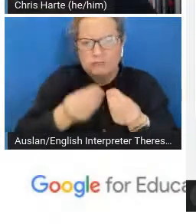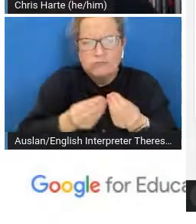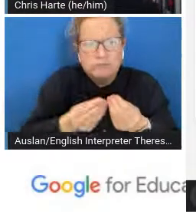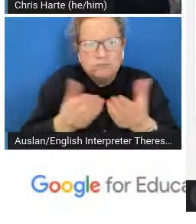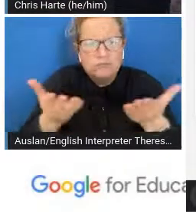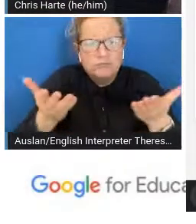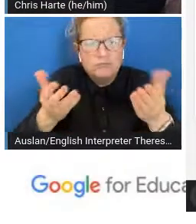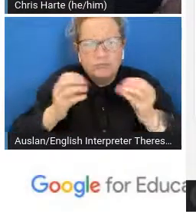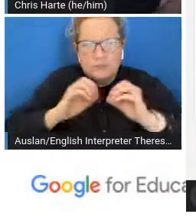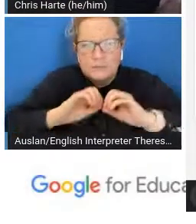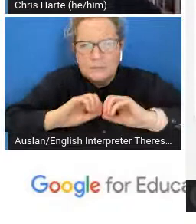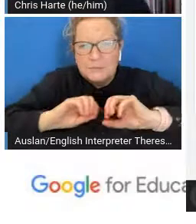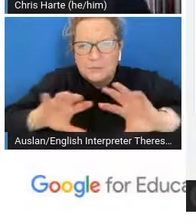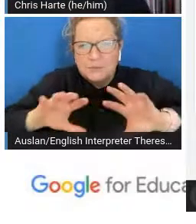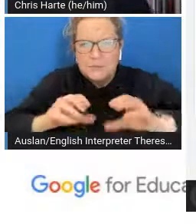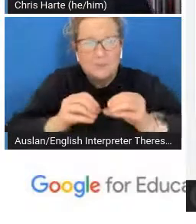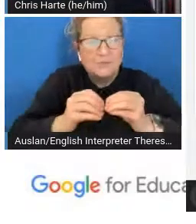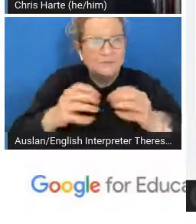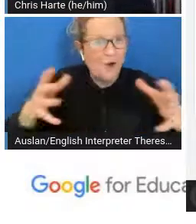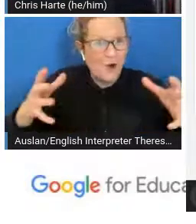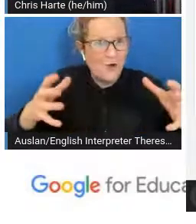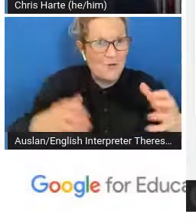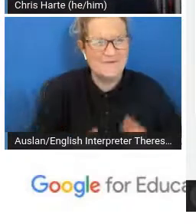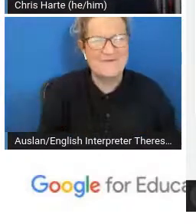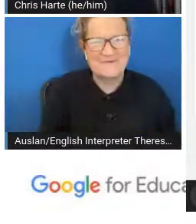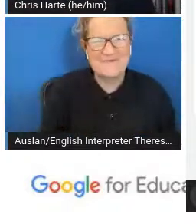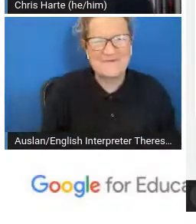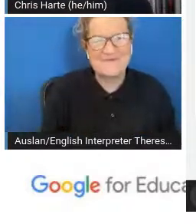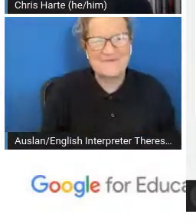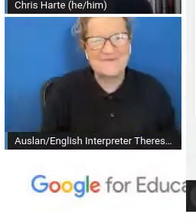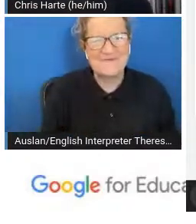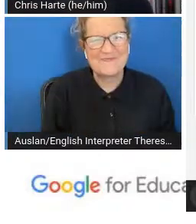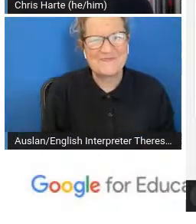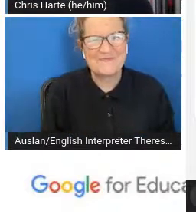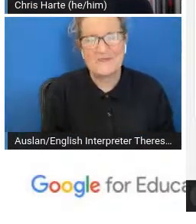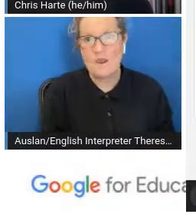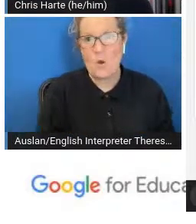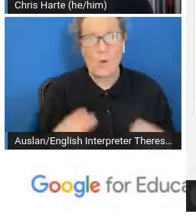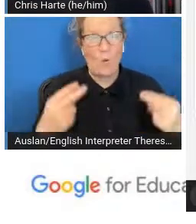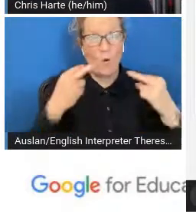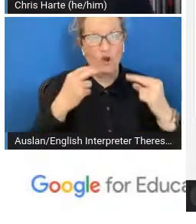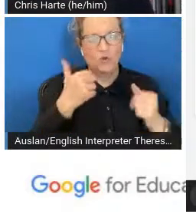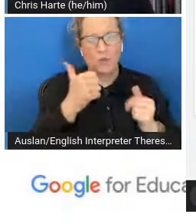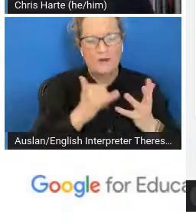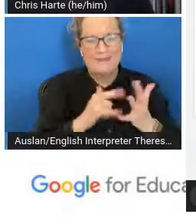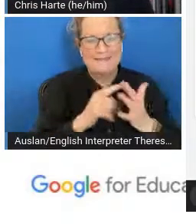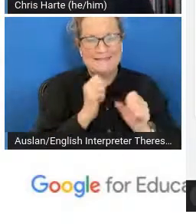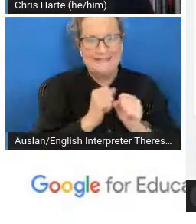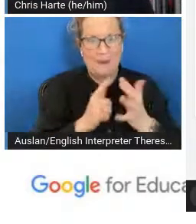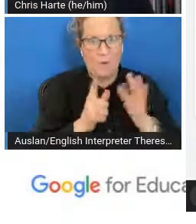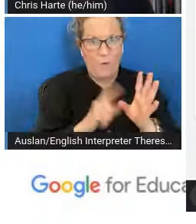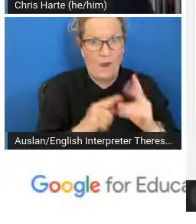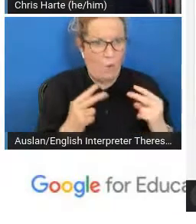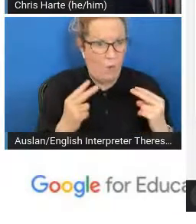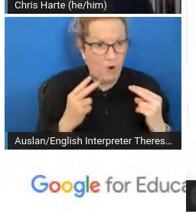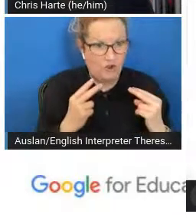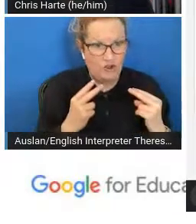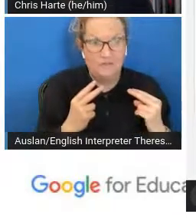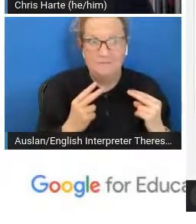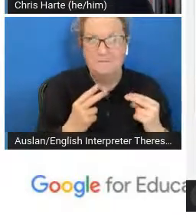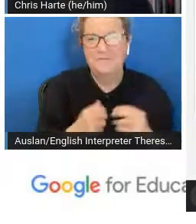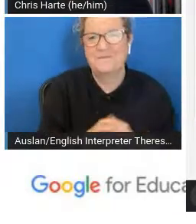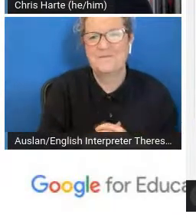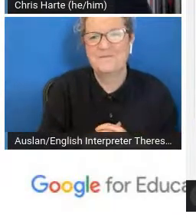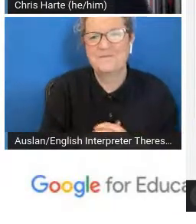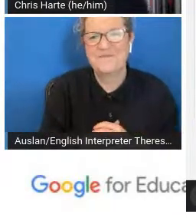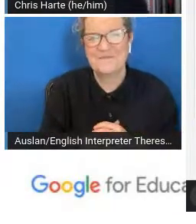grow. I'm going to segue beautifully now, Fee. Watch how good this segue is. Nice. I'm going to share this